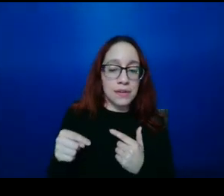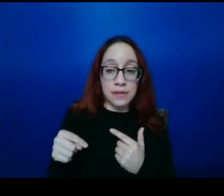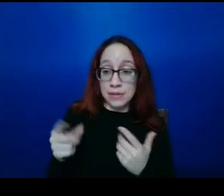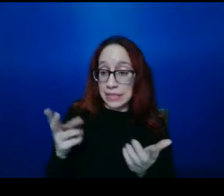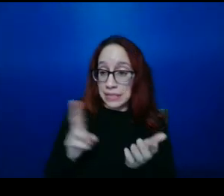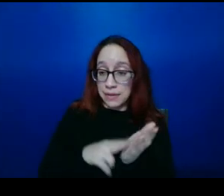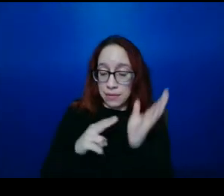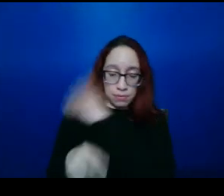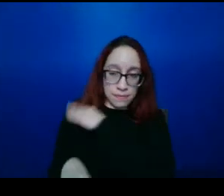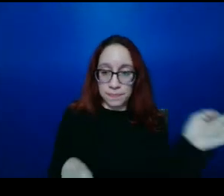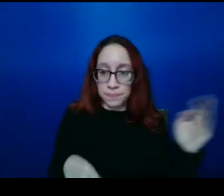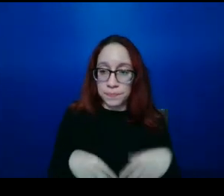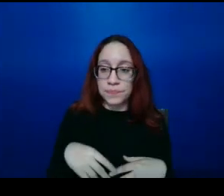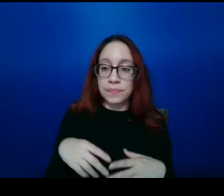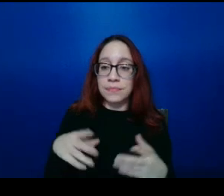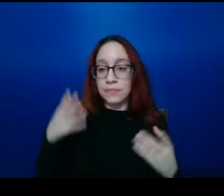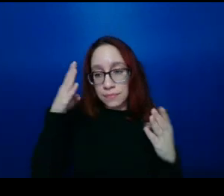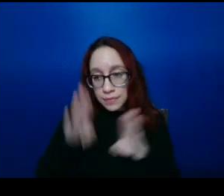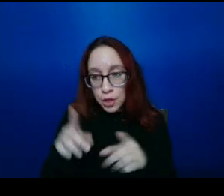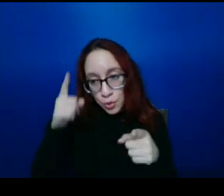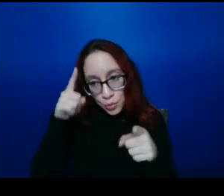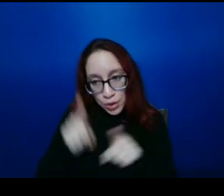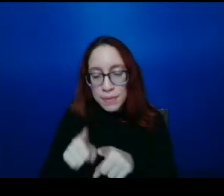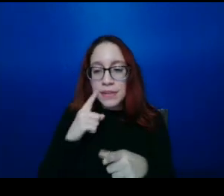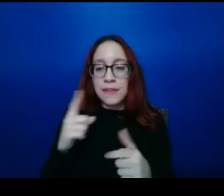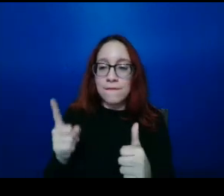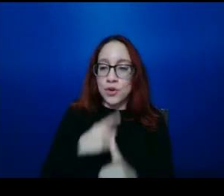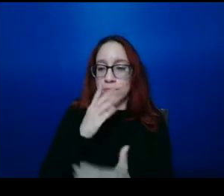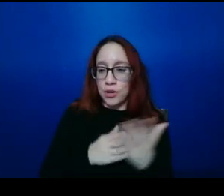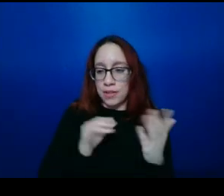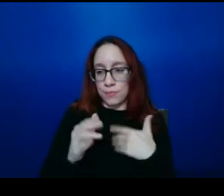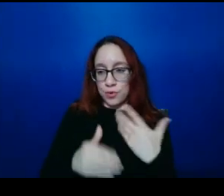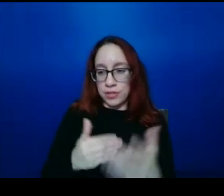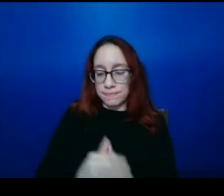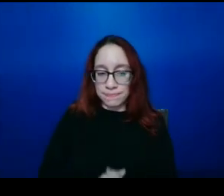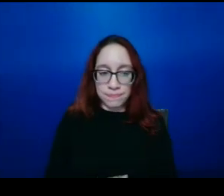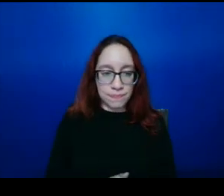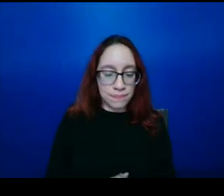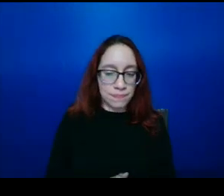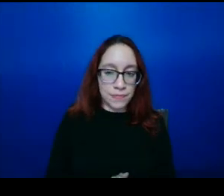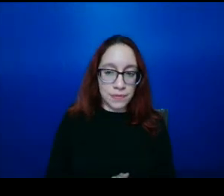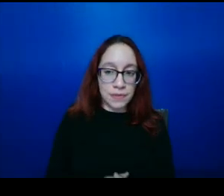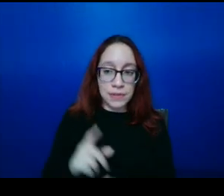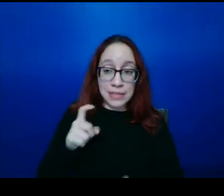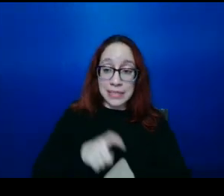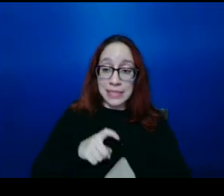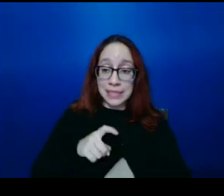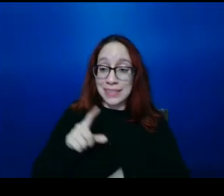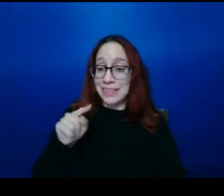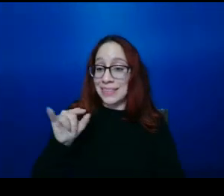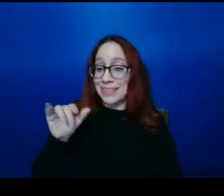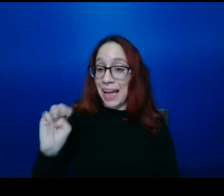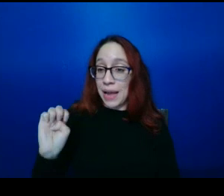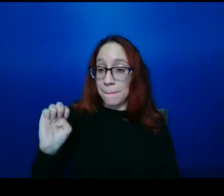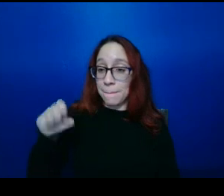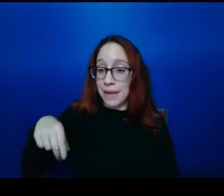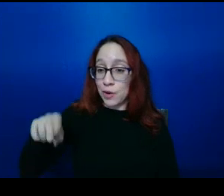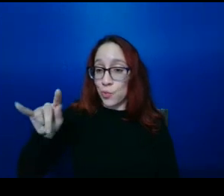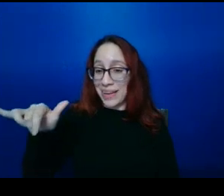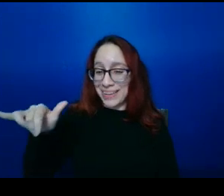the settlement agreement is really just the first step in that process. Time Equities is here tonight. They are here